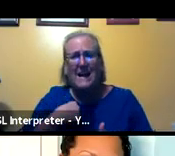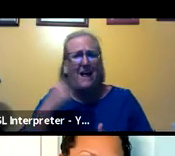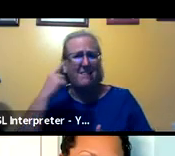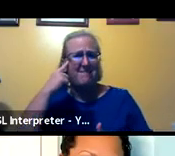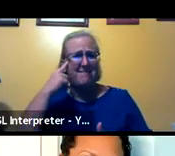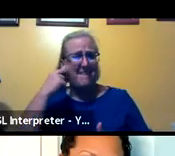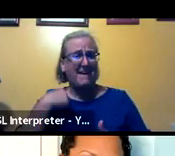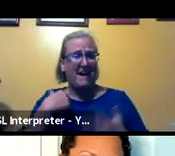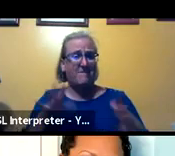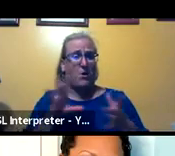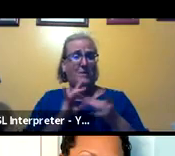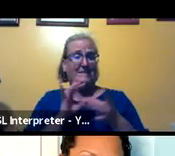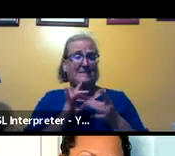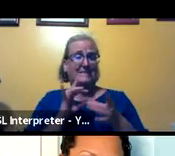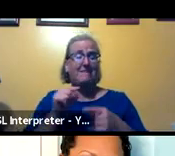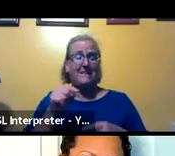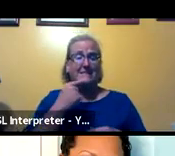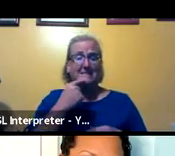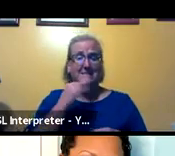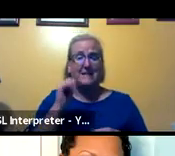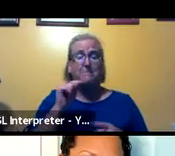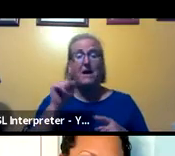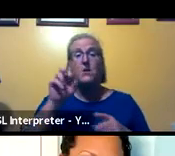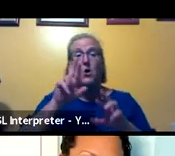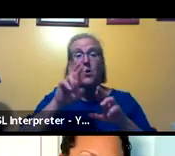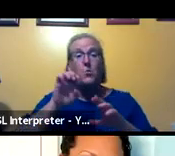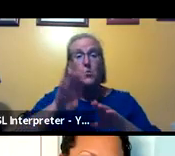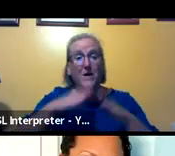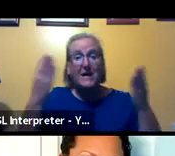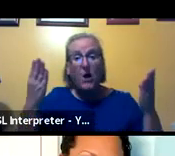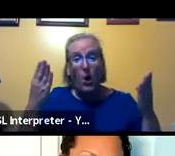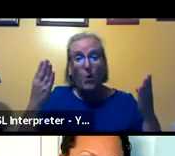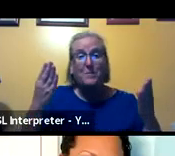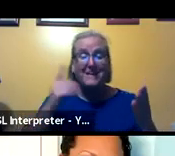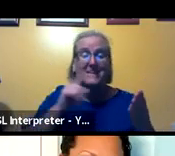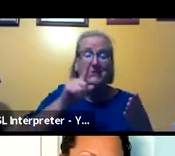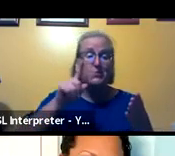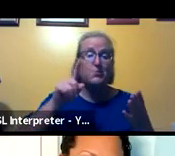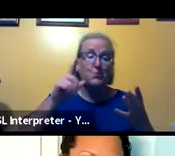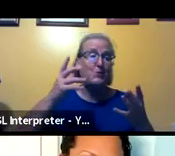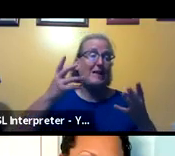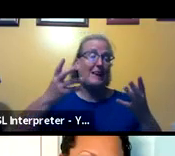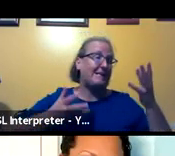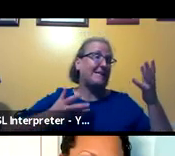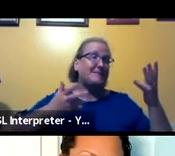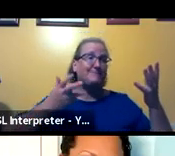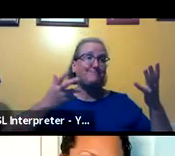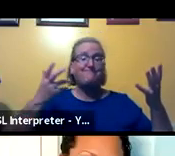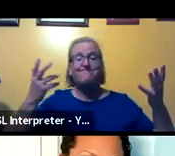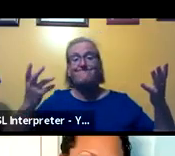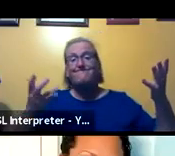If I haven't, I'll say it again. Reopening has definitely taken the